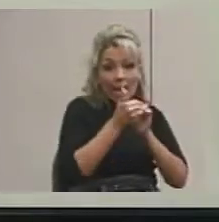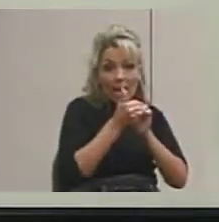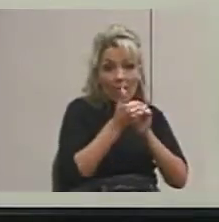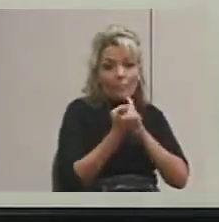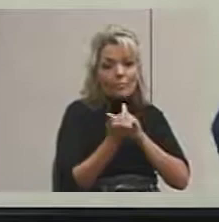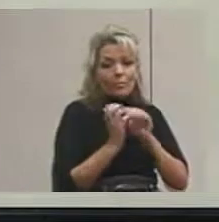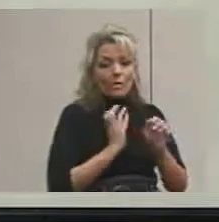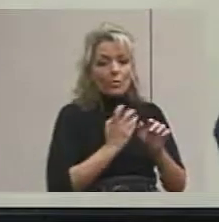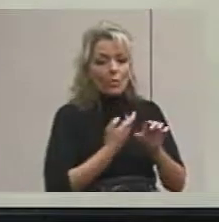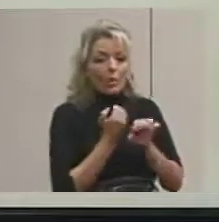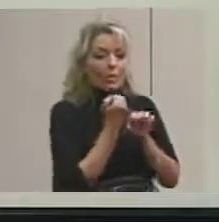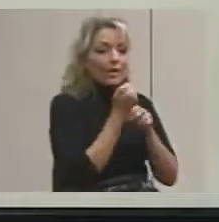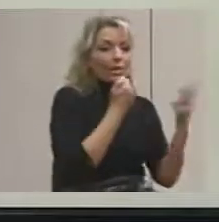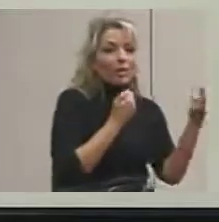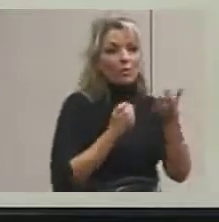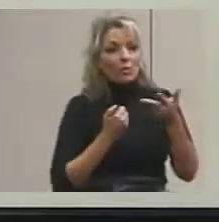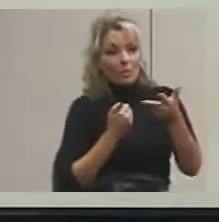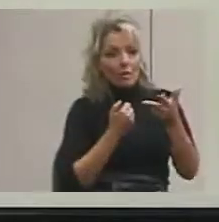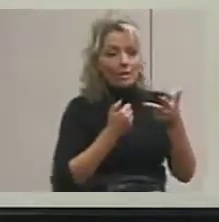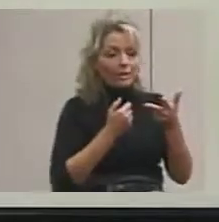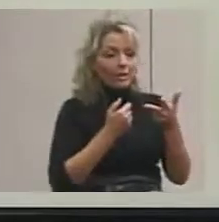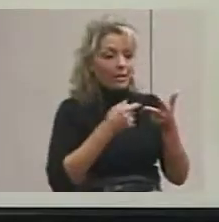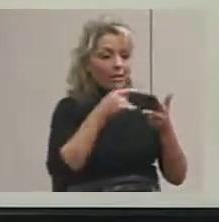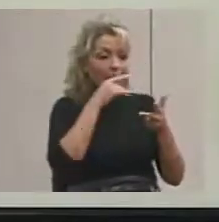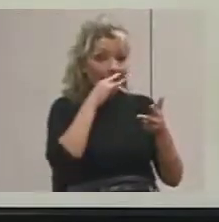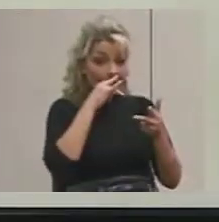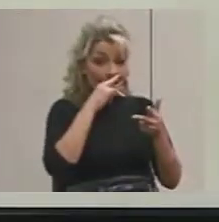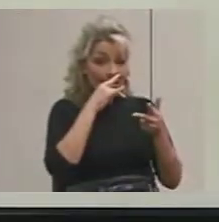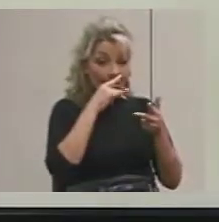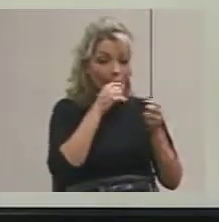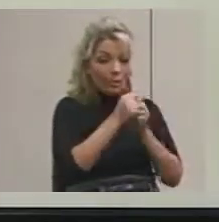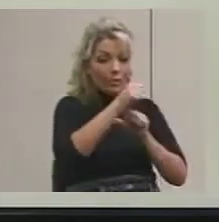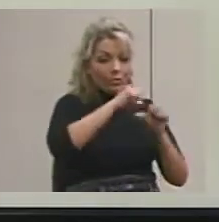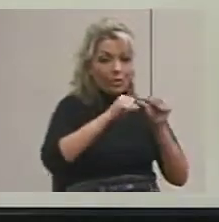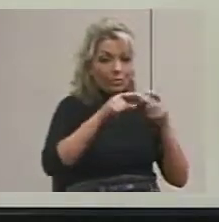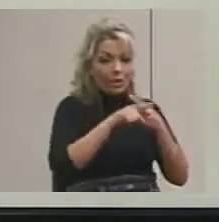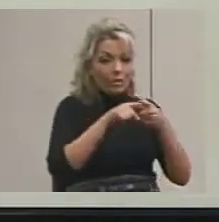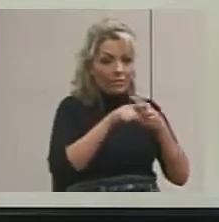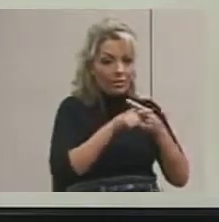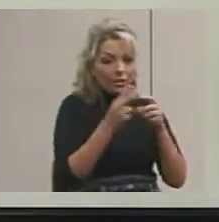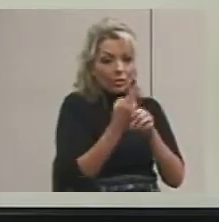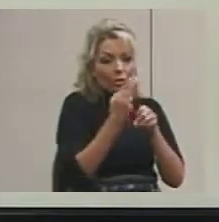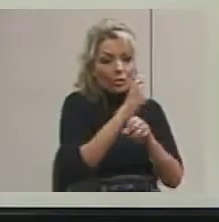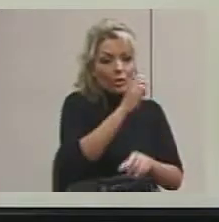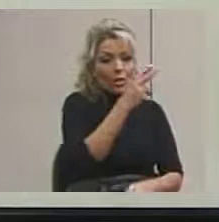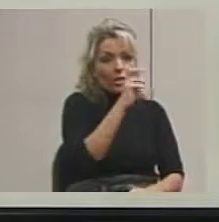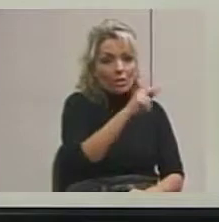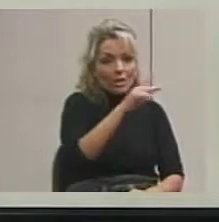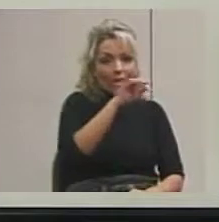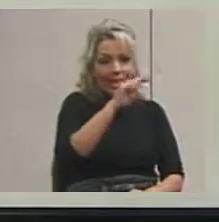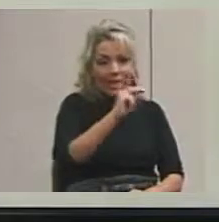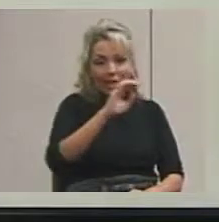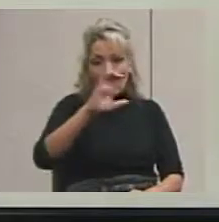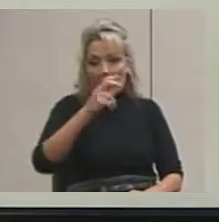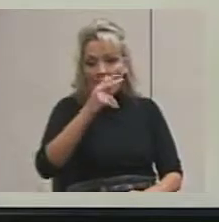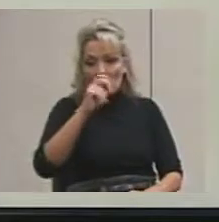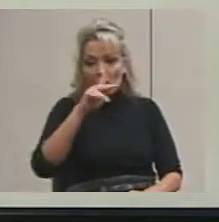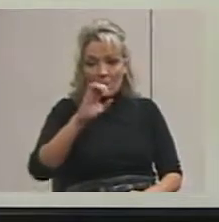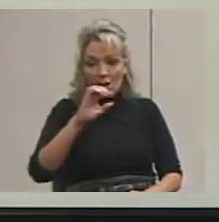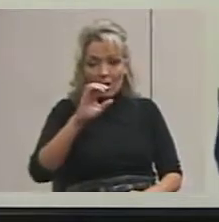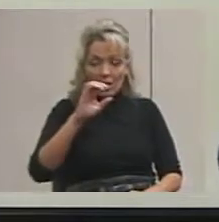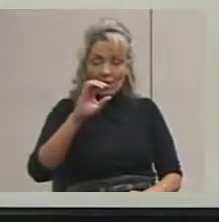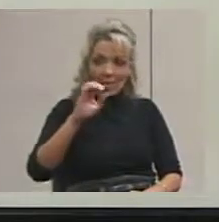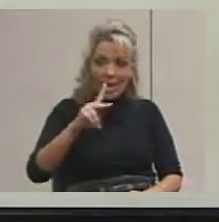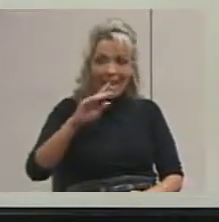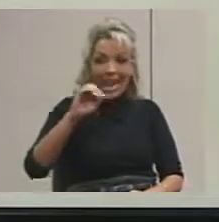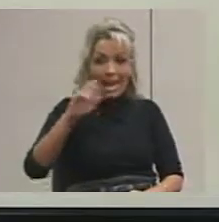We've made the three of them who are having social conflicts all check in and check out. And because he was the one who was in the most trouble with grades,